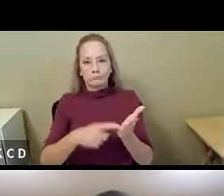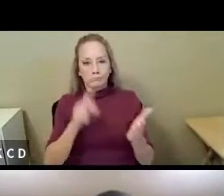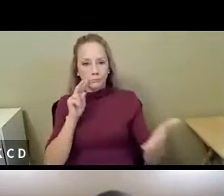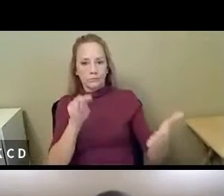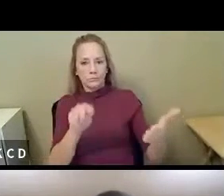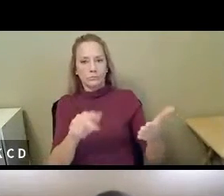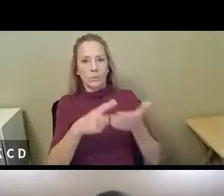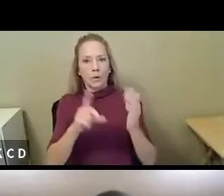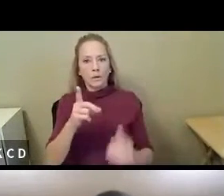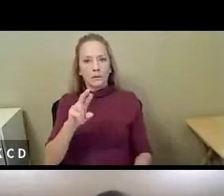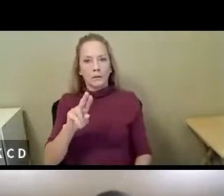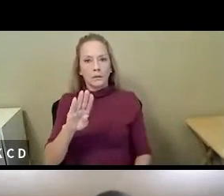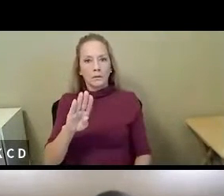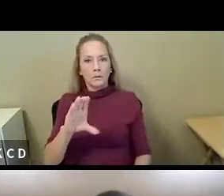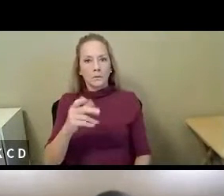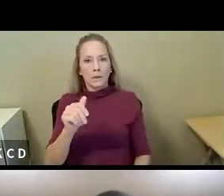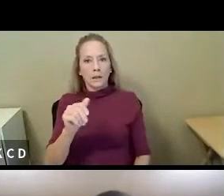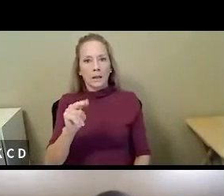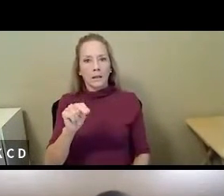Dr. Buchanan had started with.